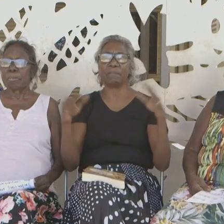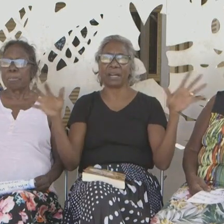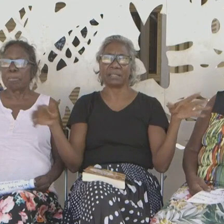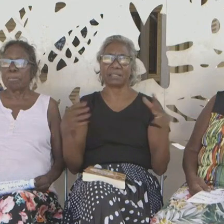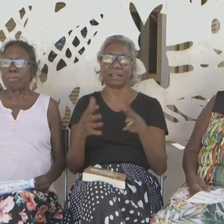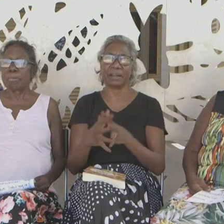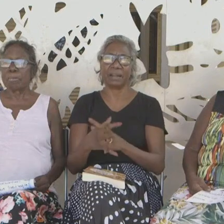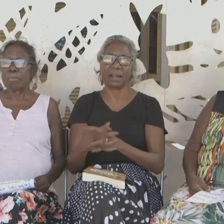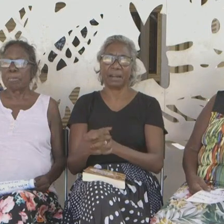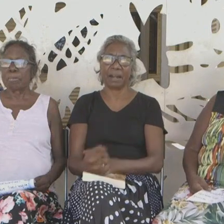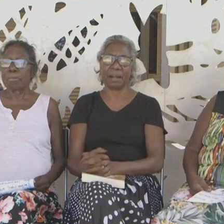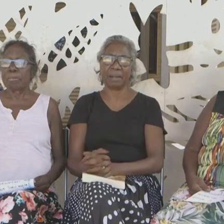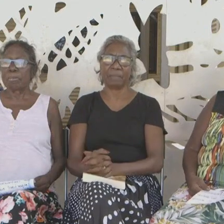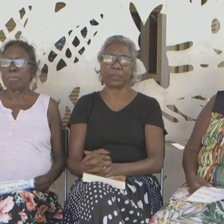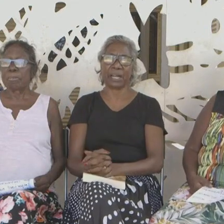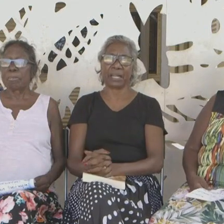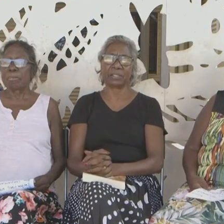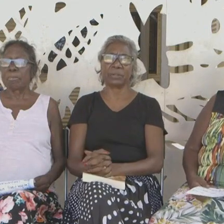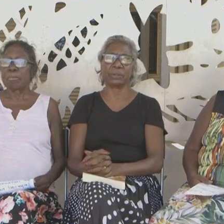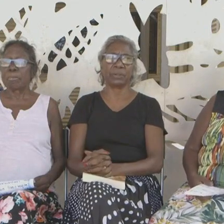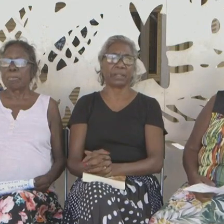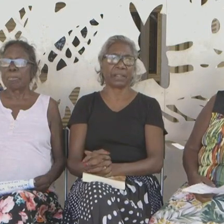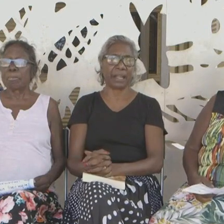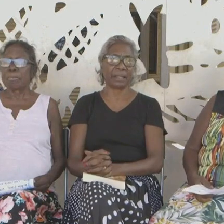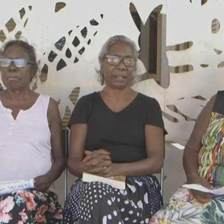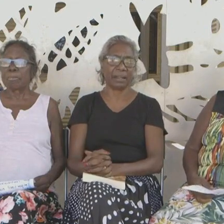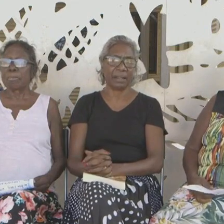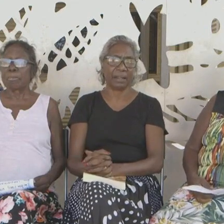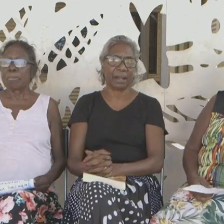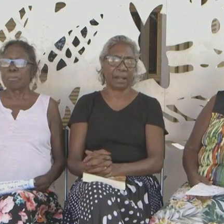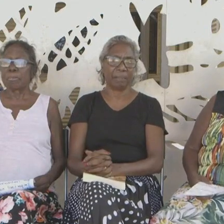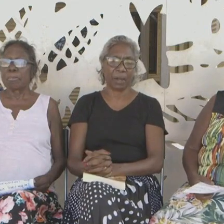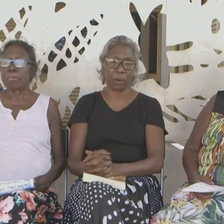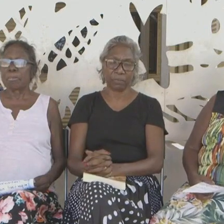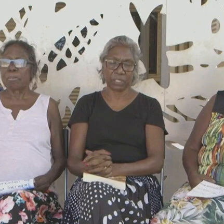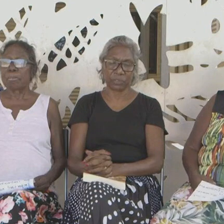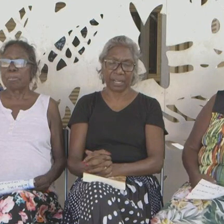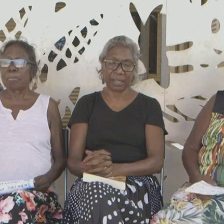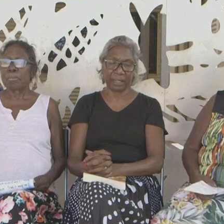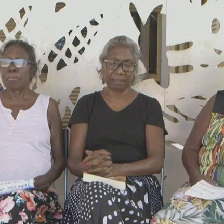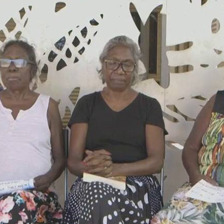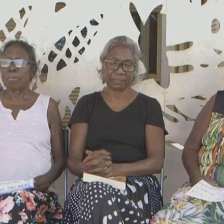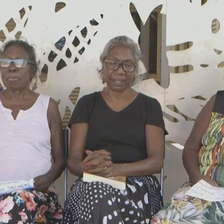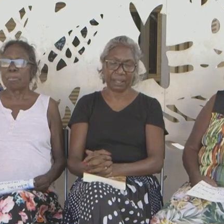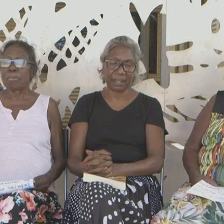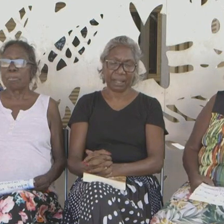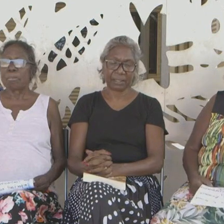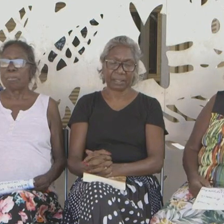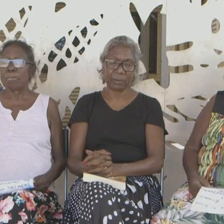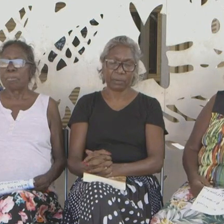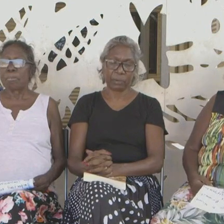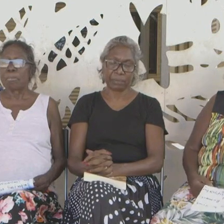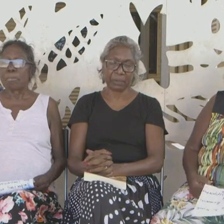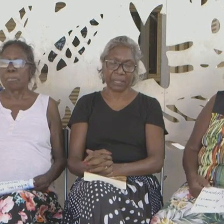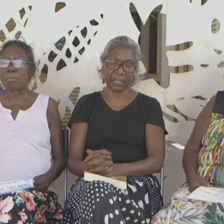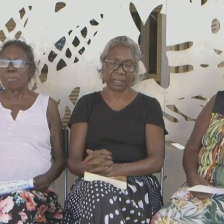all of us would like to thank the whole of Australia. As